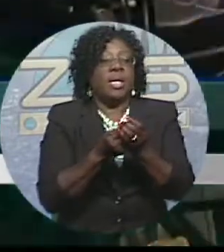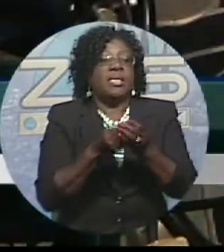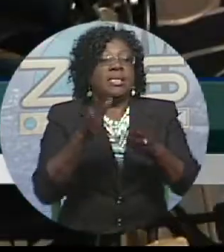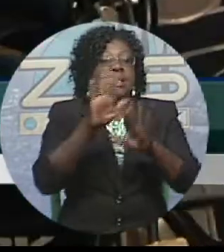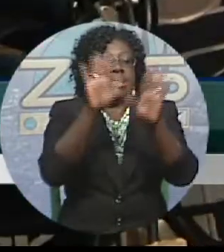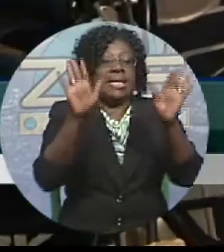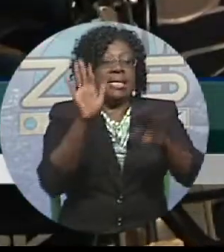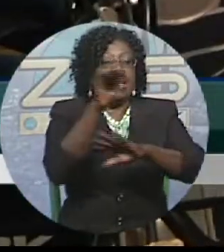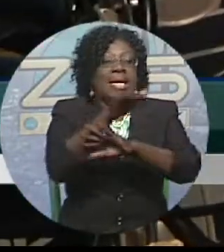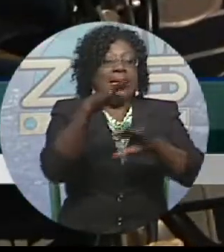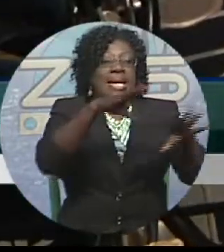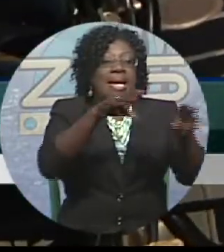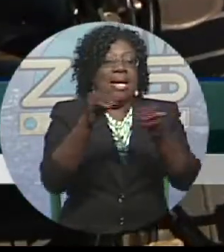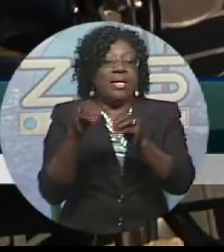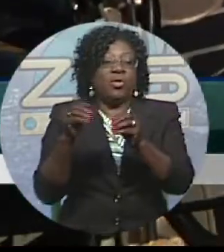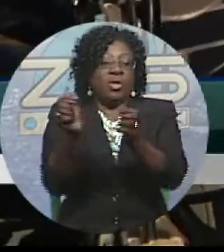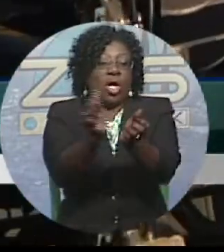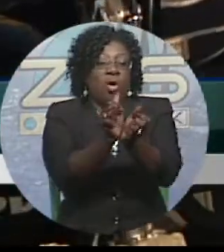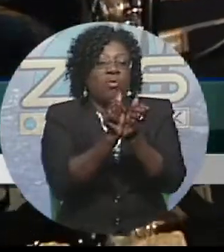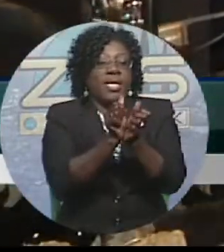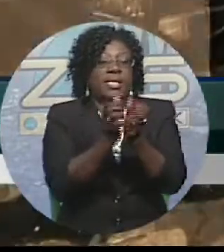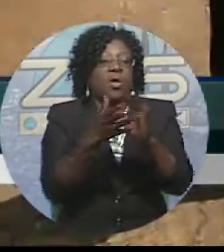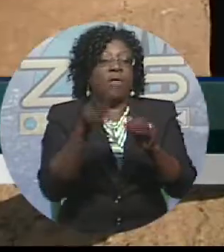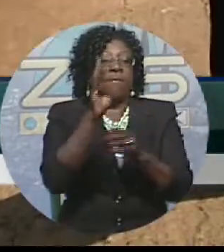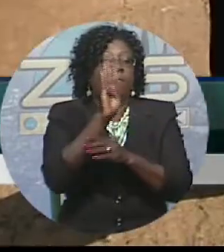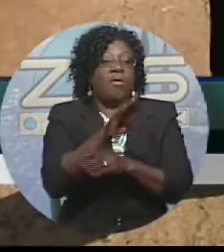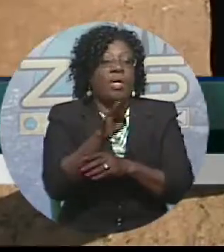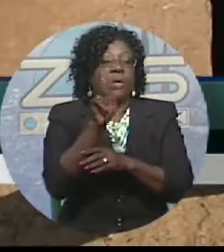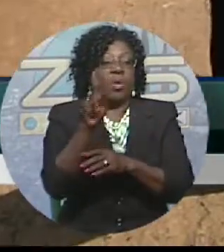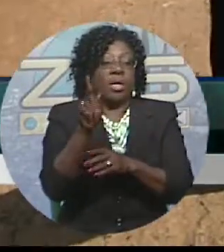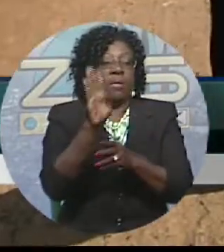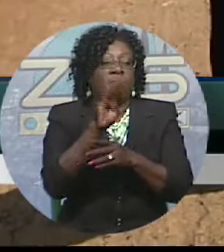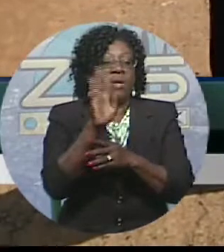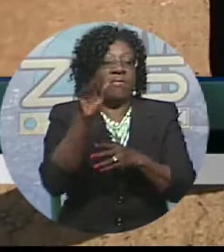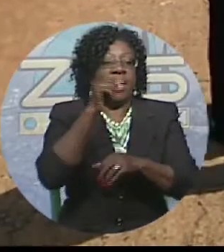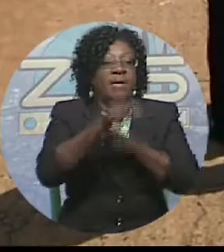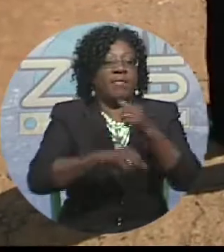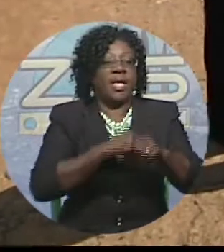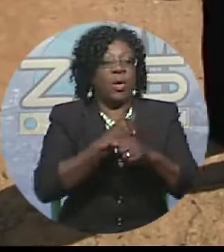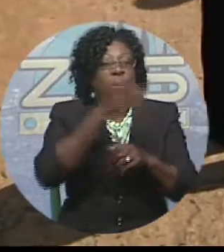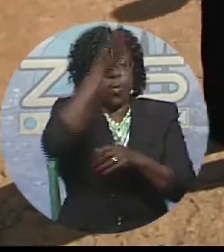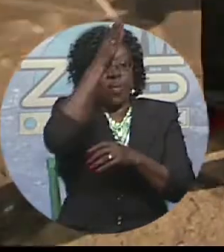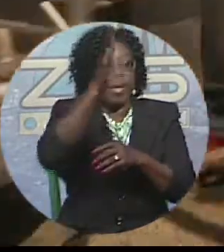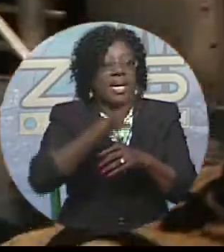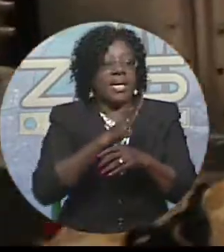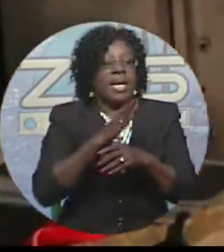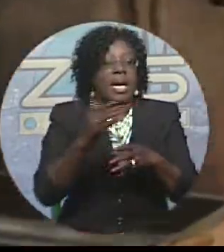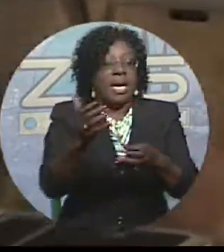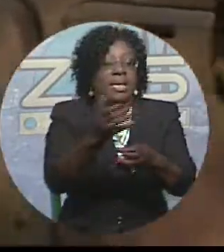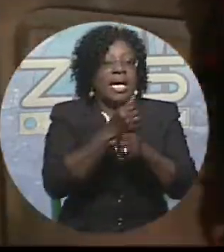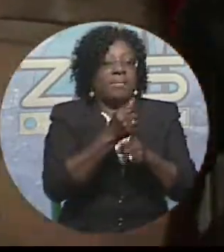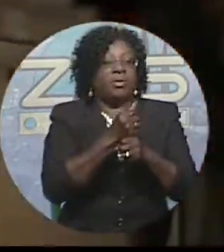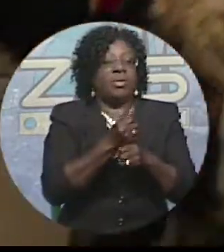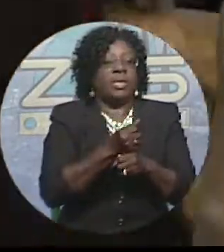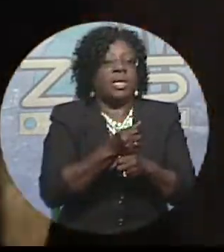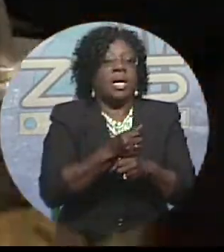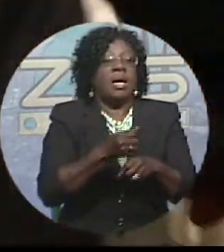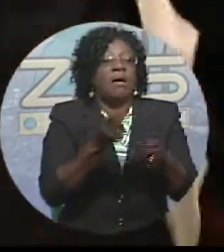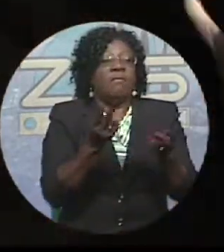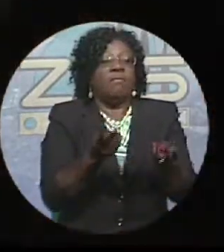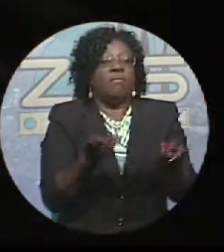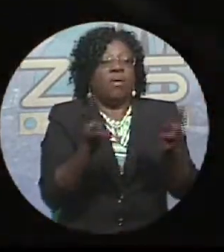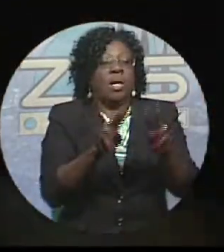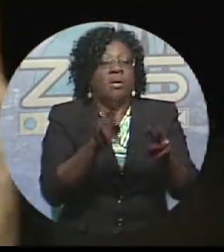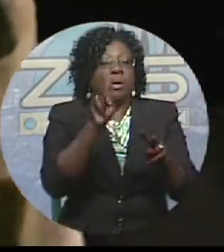night led to the arrest of a 51 and 45-year-old and the confiscation of about 1,000 pounds of marijuana, estimated to be worth